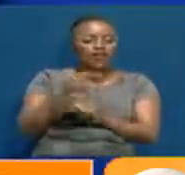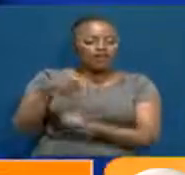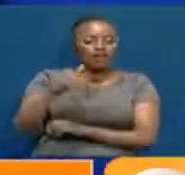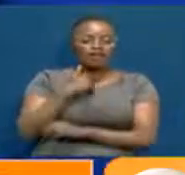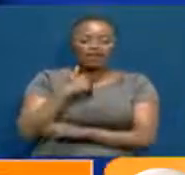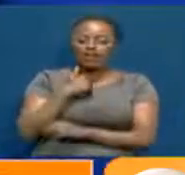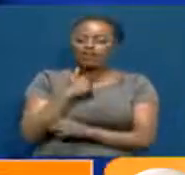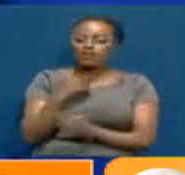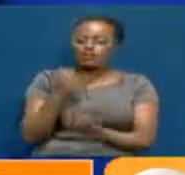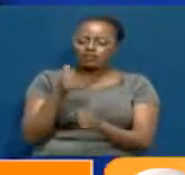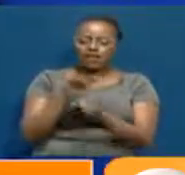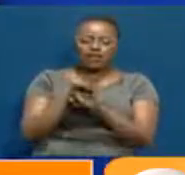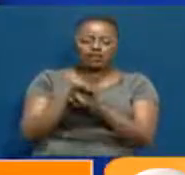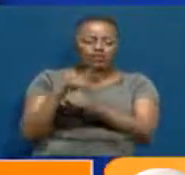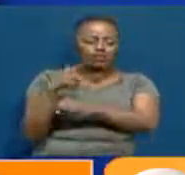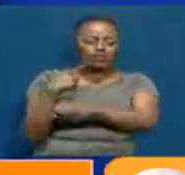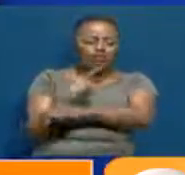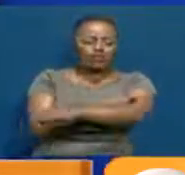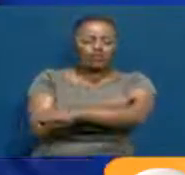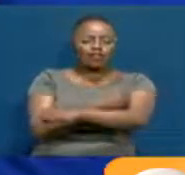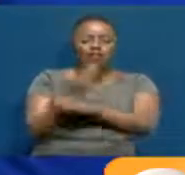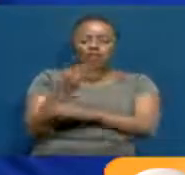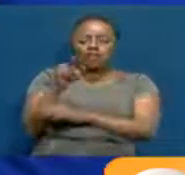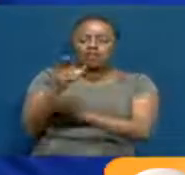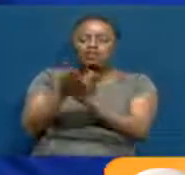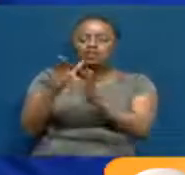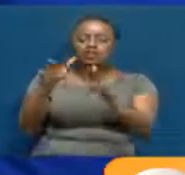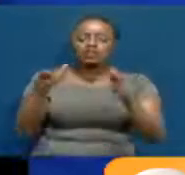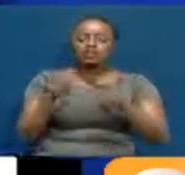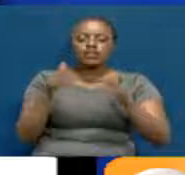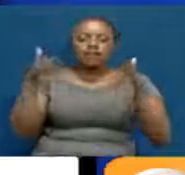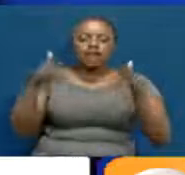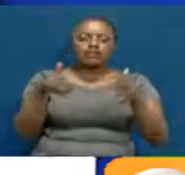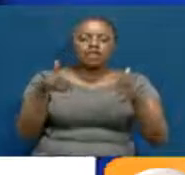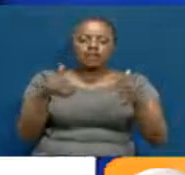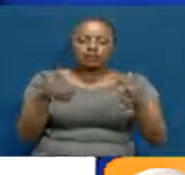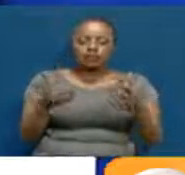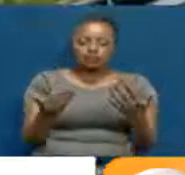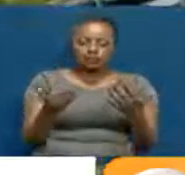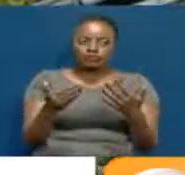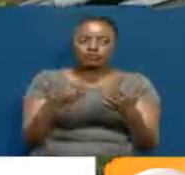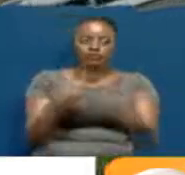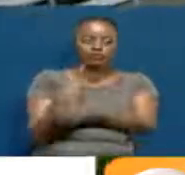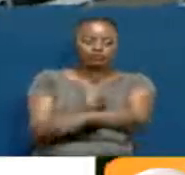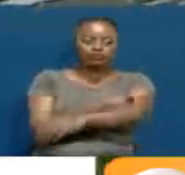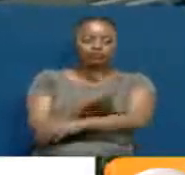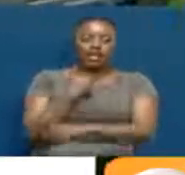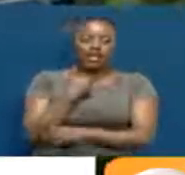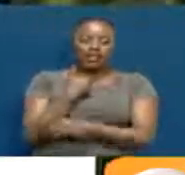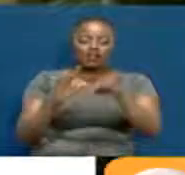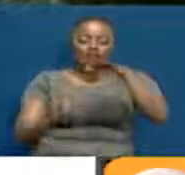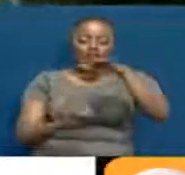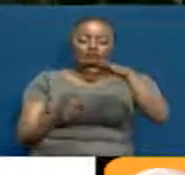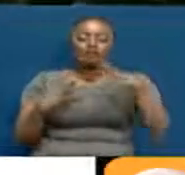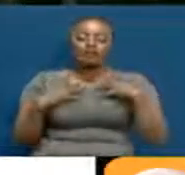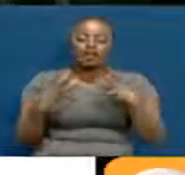got millions of vaccines sitting in our stores available to be for vaccines. The Ministry of